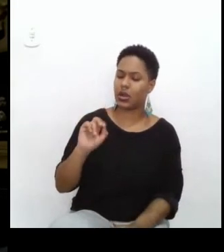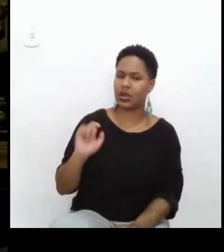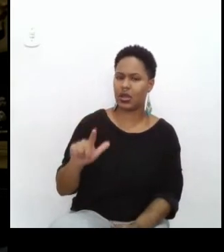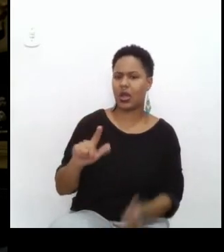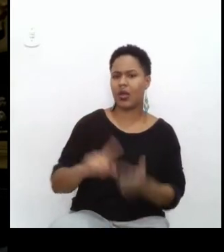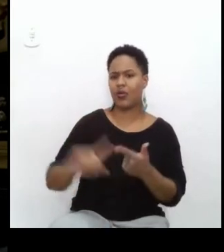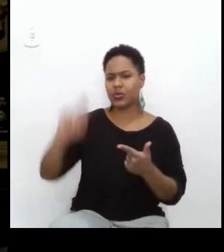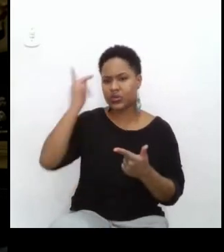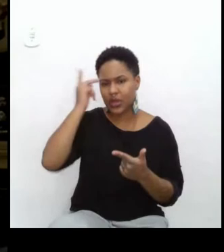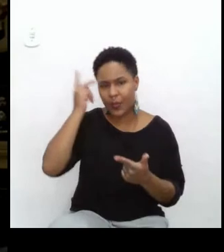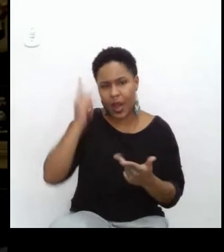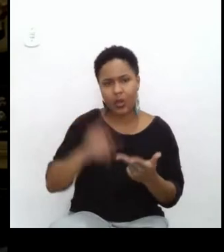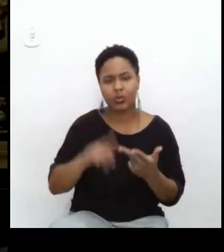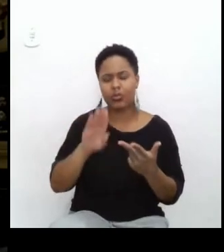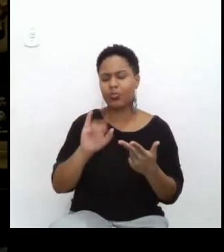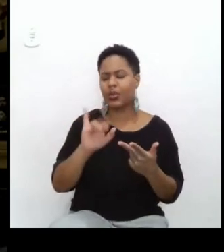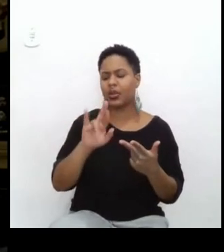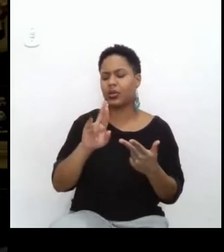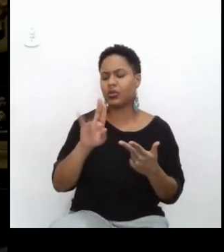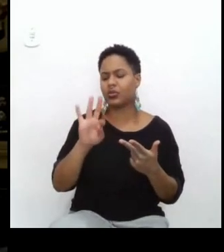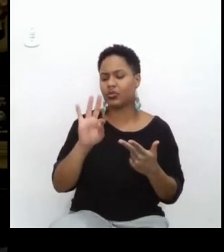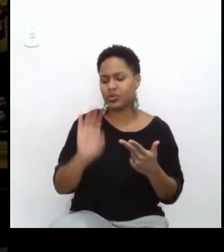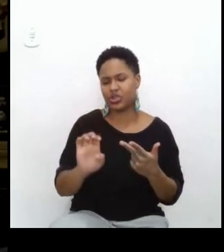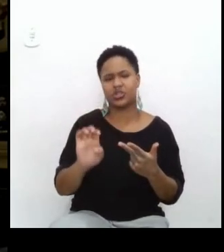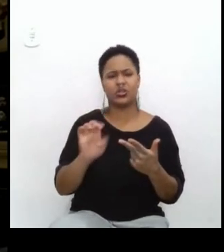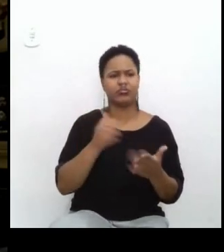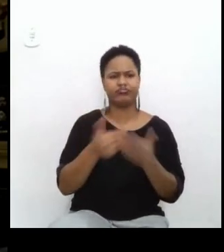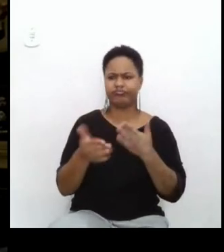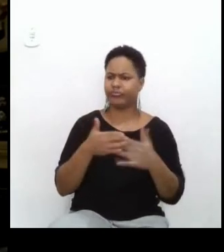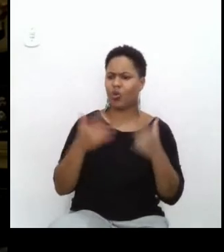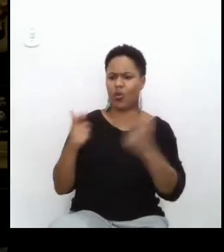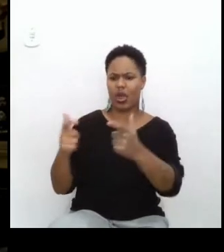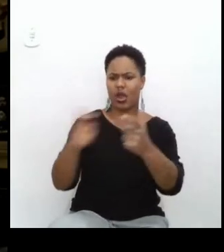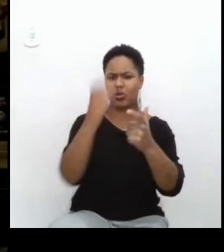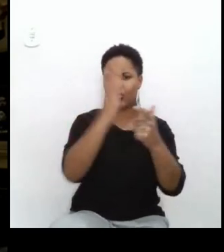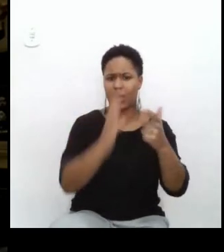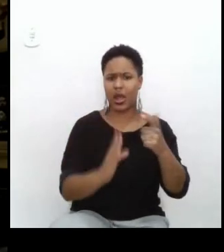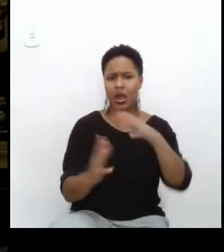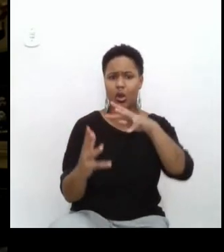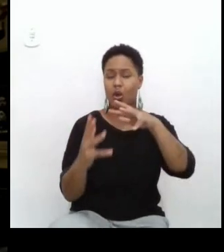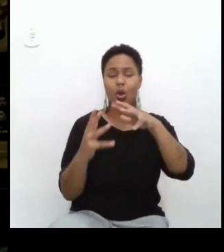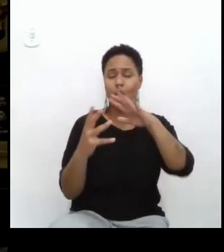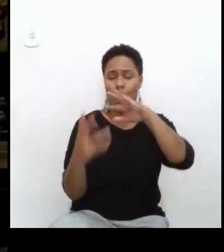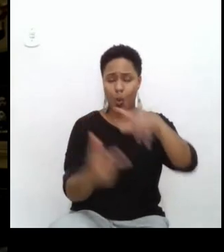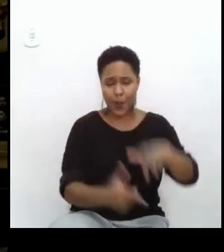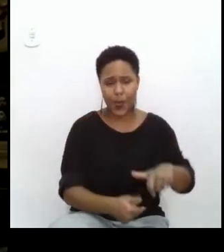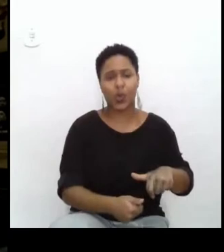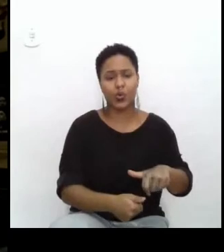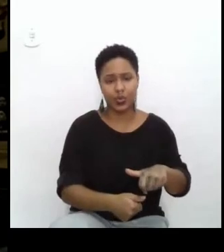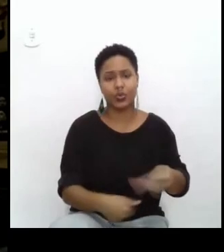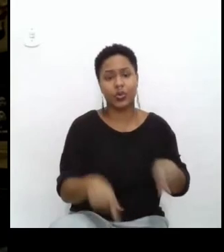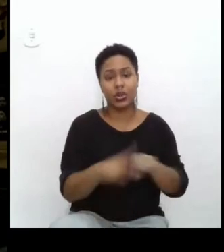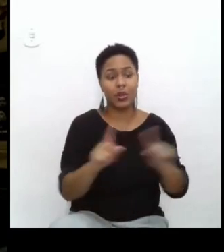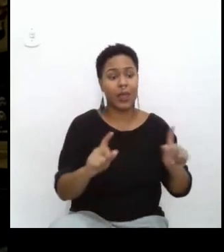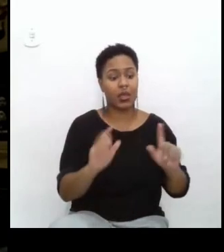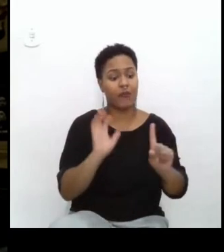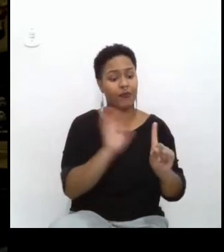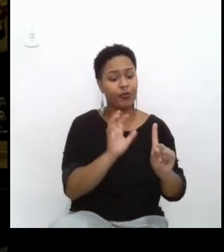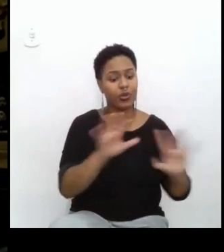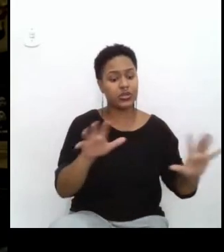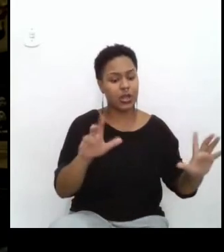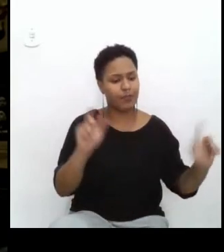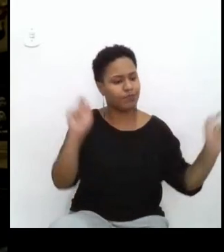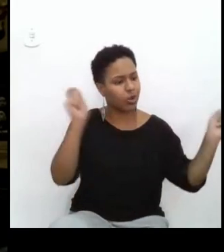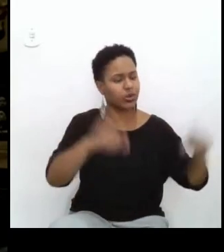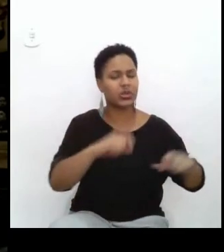this One These Days work and haven't said it is also